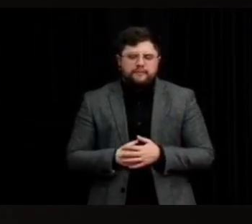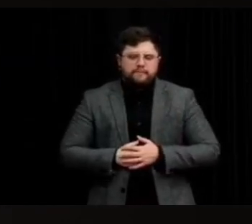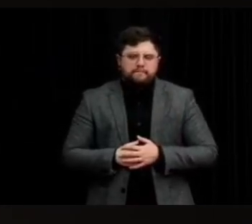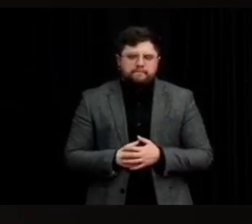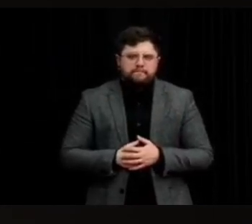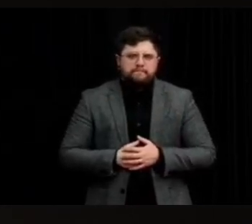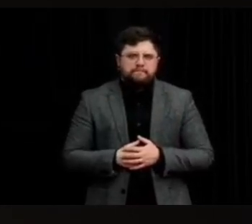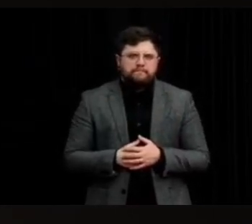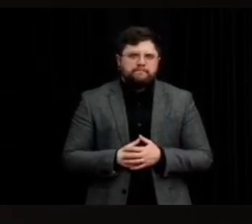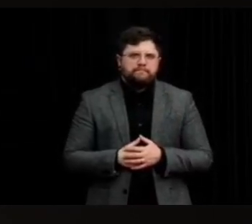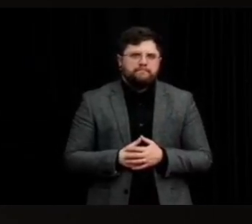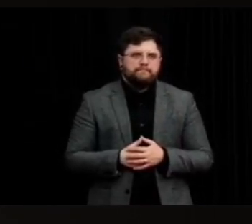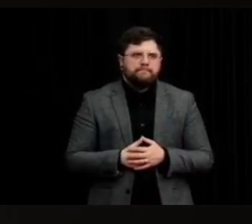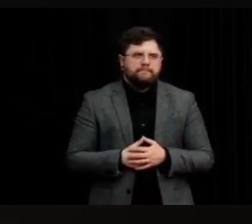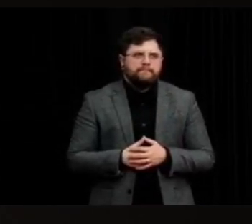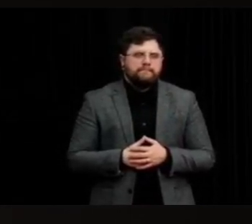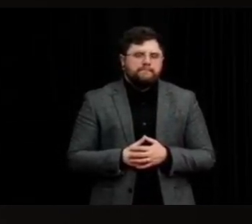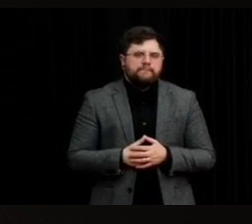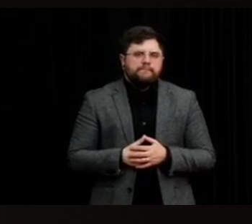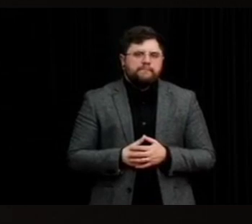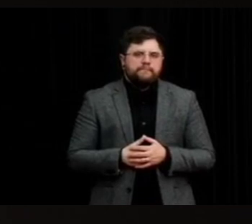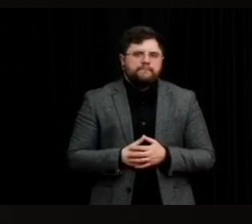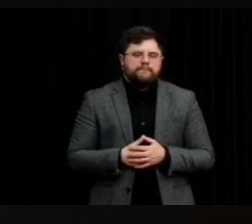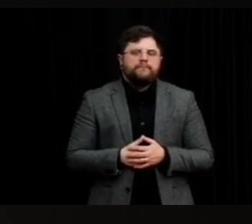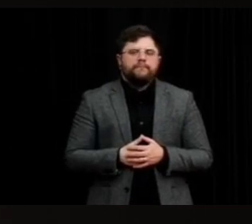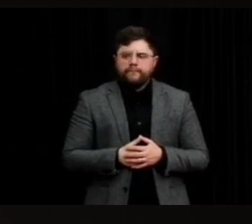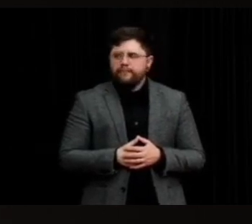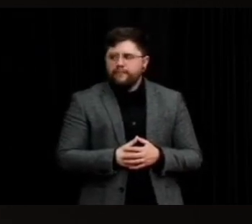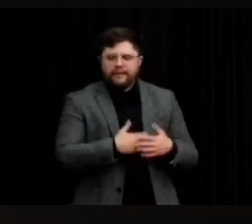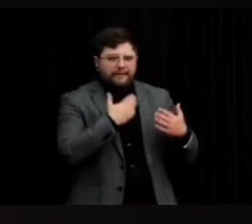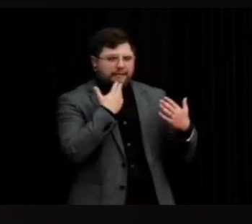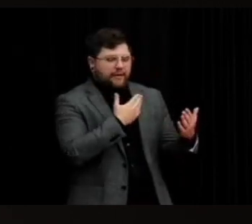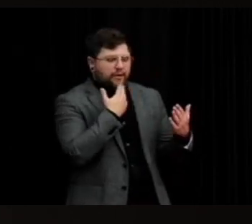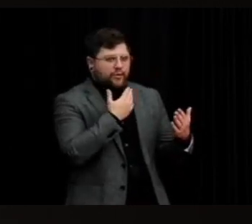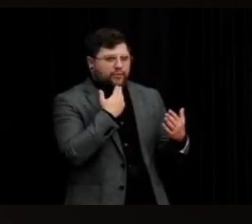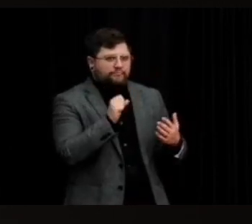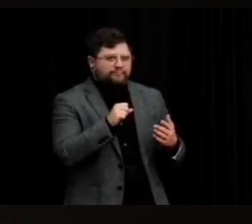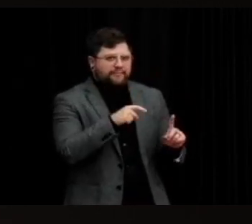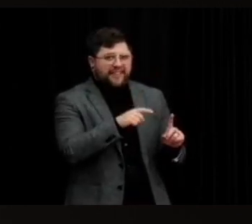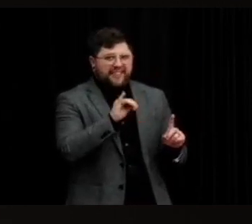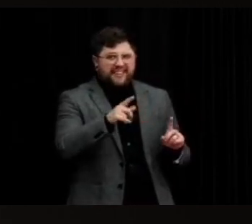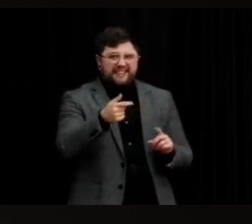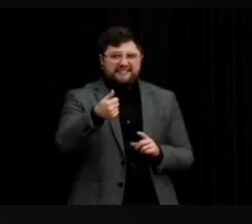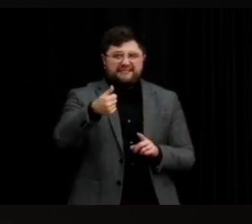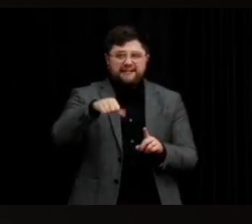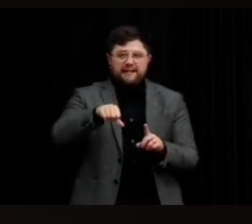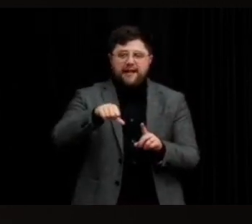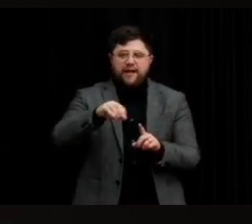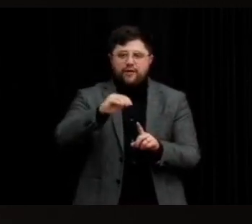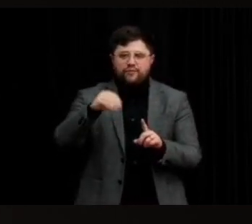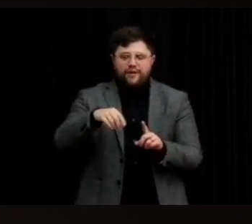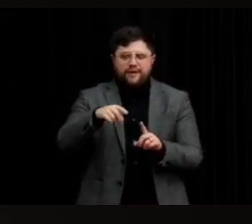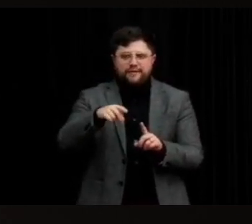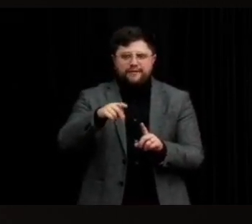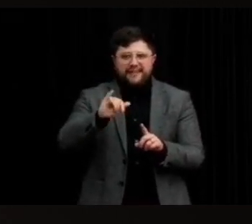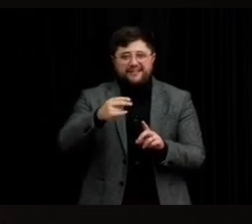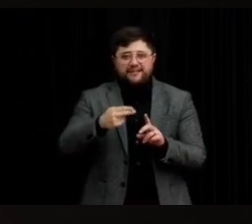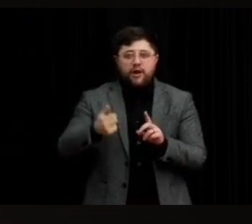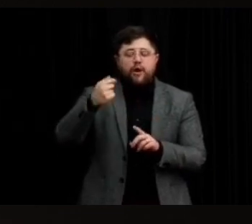Thank you so much. I think that actually the notion that denial rate is higher for people of color